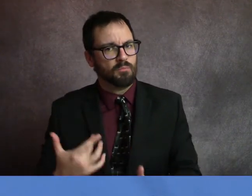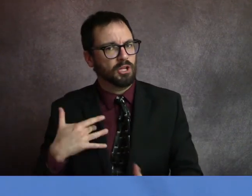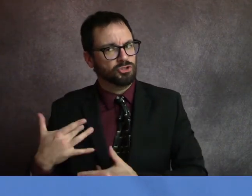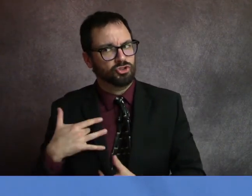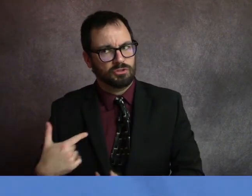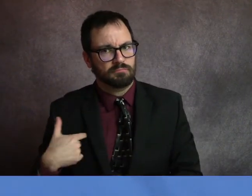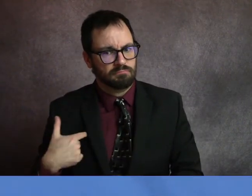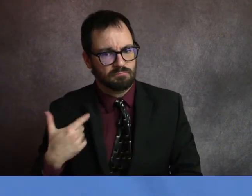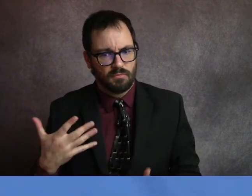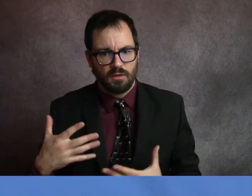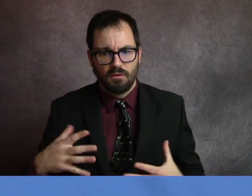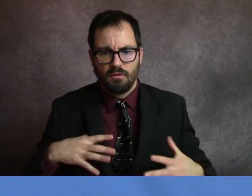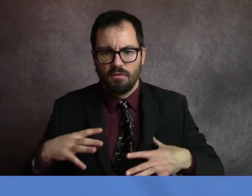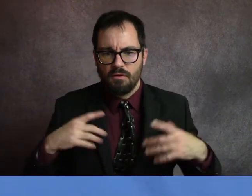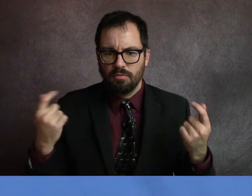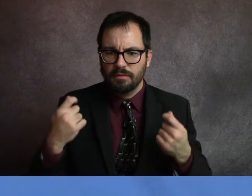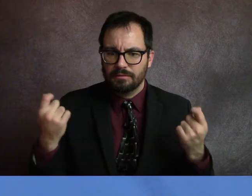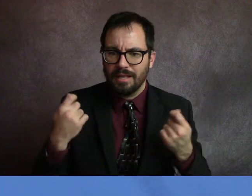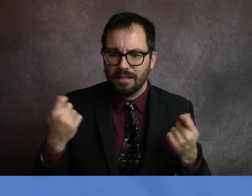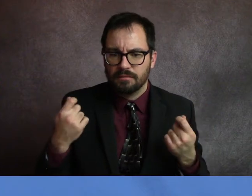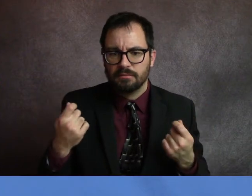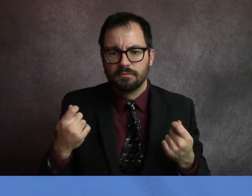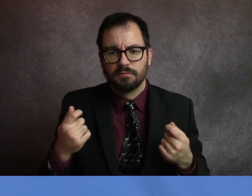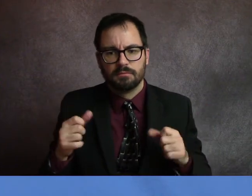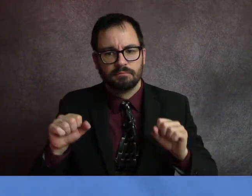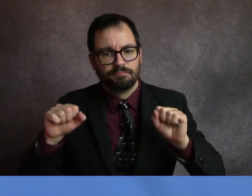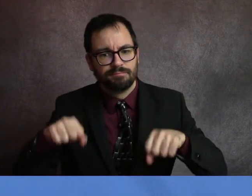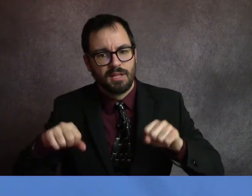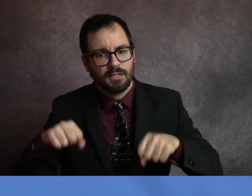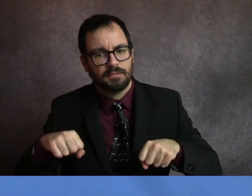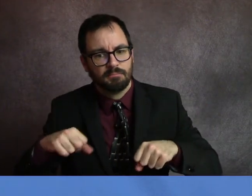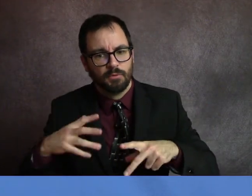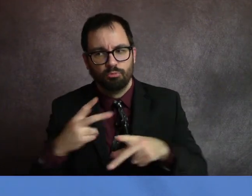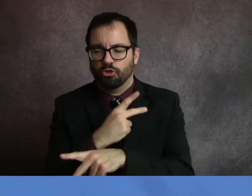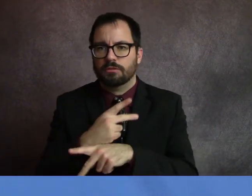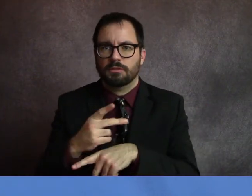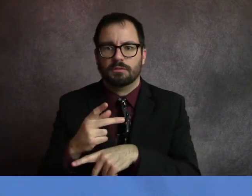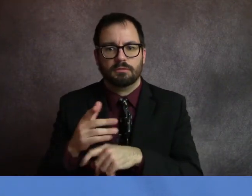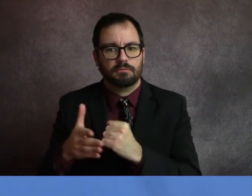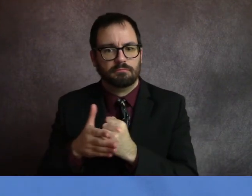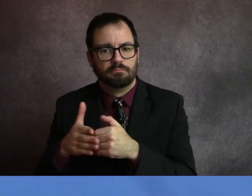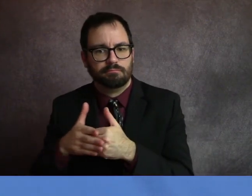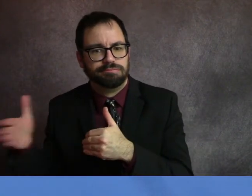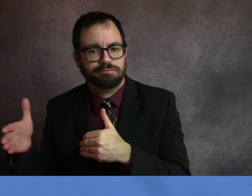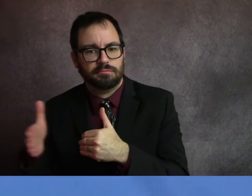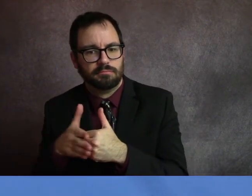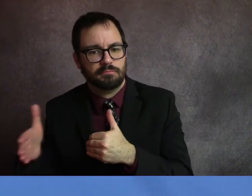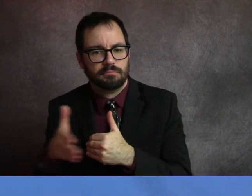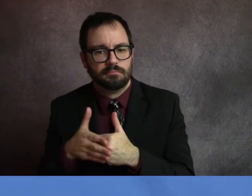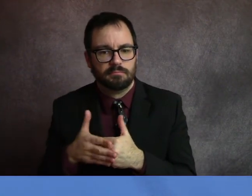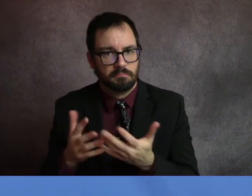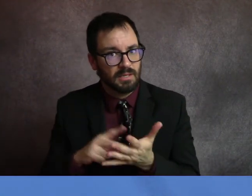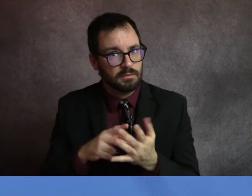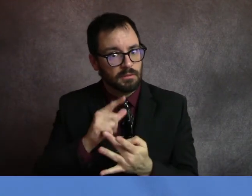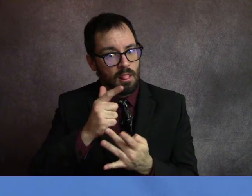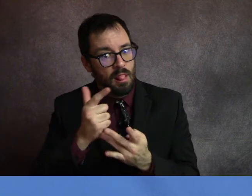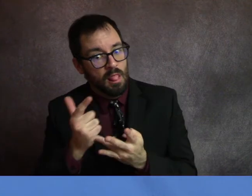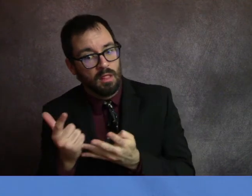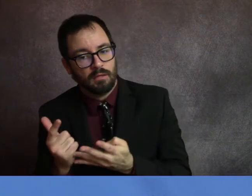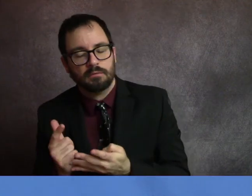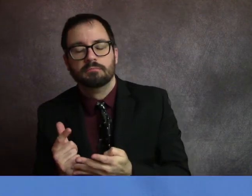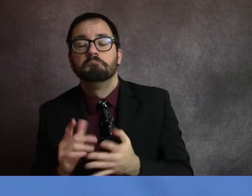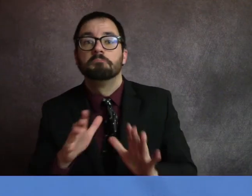Yeah, the question is, how concerned am I about seeing a surge from the holidays and potential extension of what we're doing here, even going back